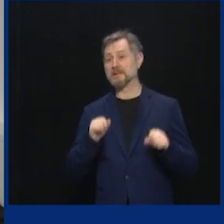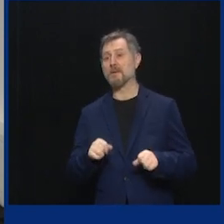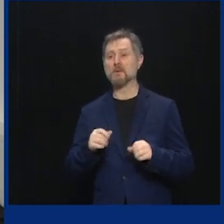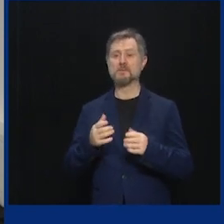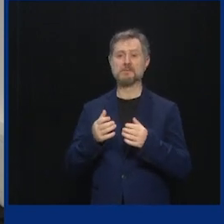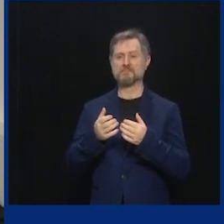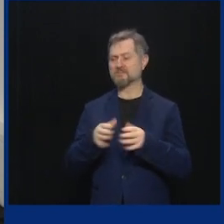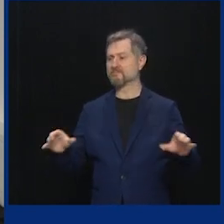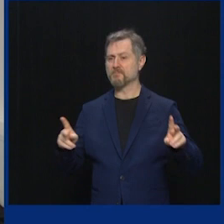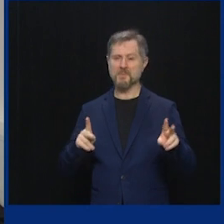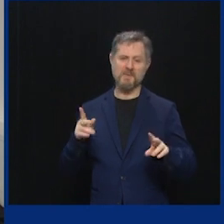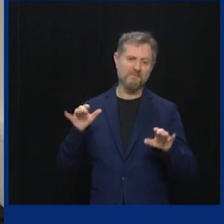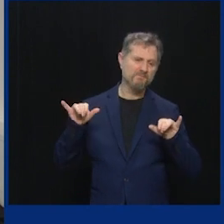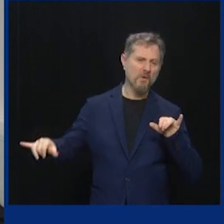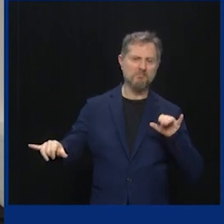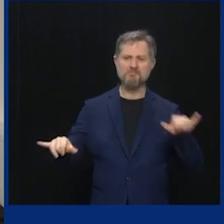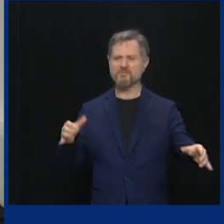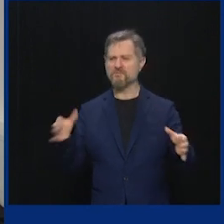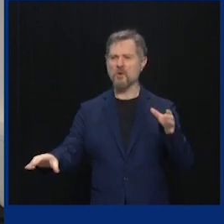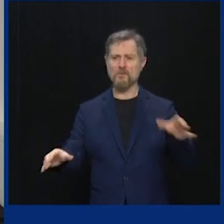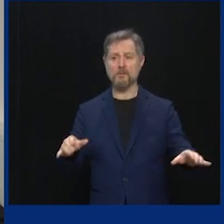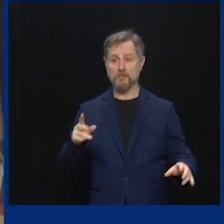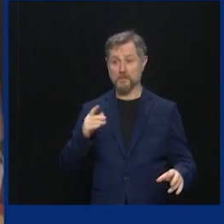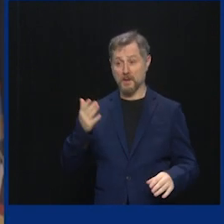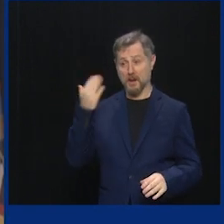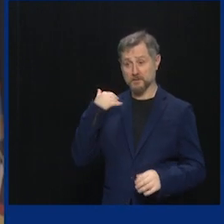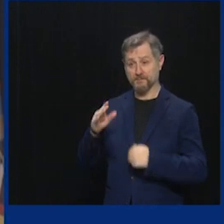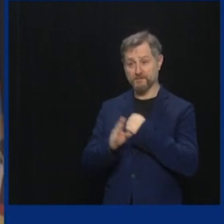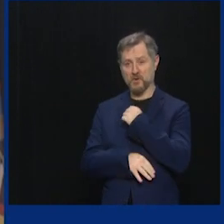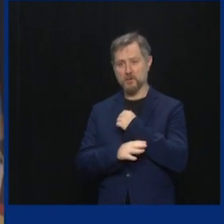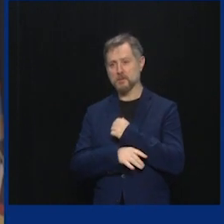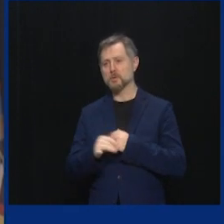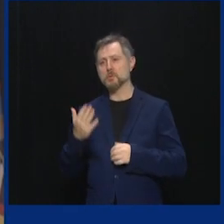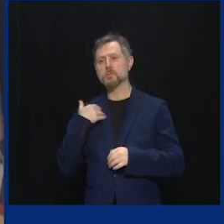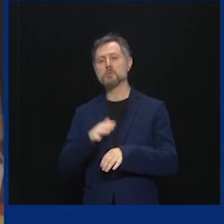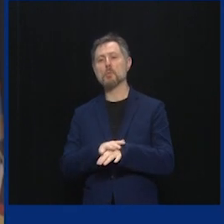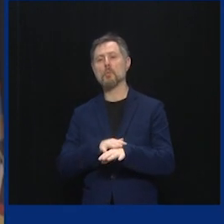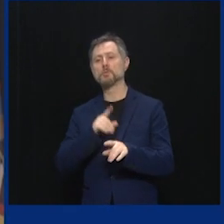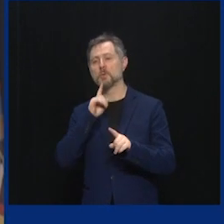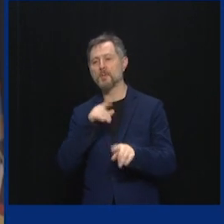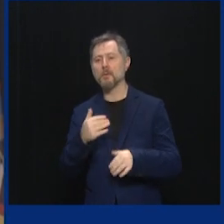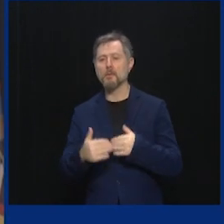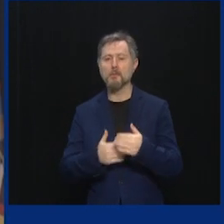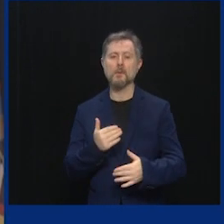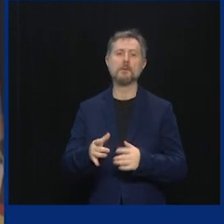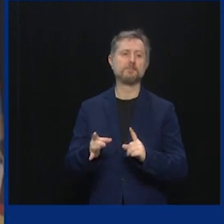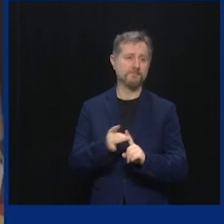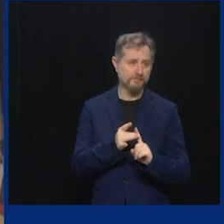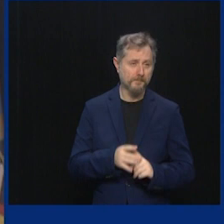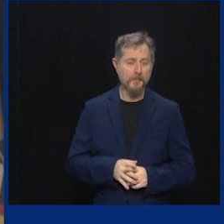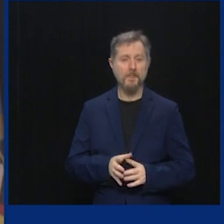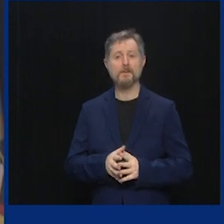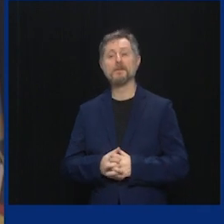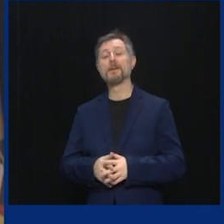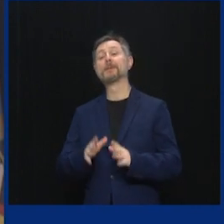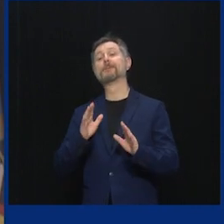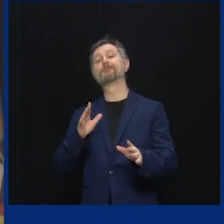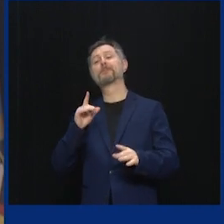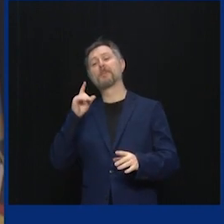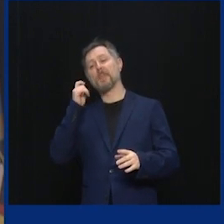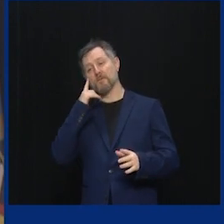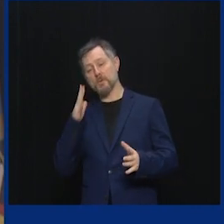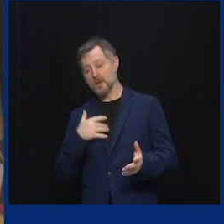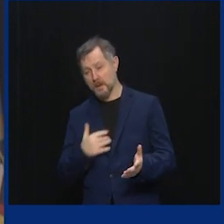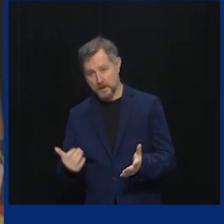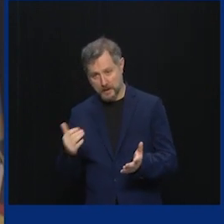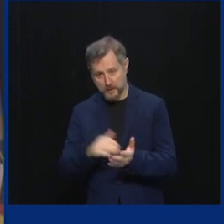in the response, and the numbers surged in a way that was very difficult for New Yorkers. We're watching the numbers. We'll know